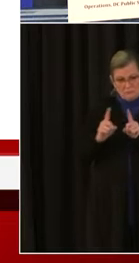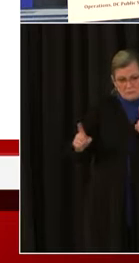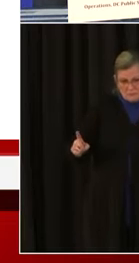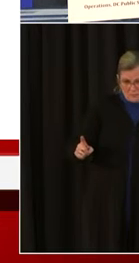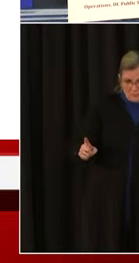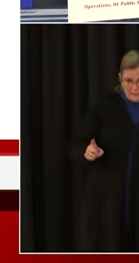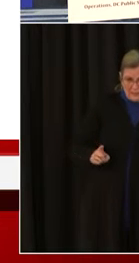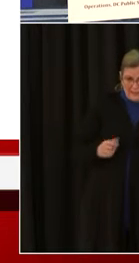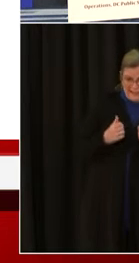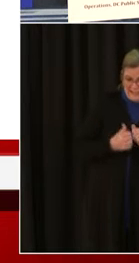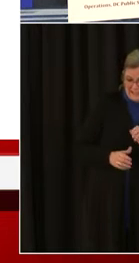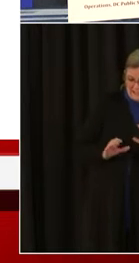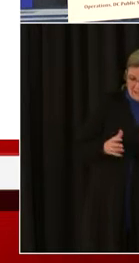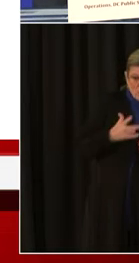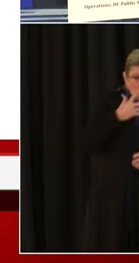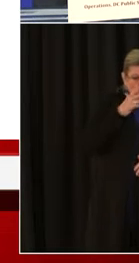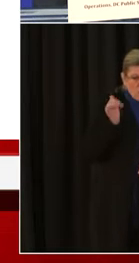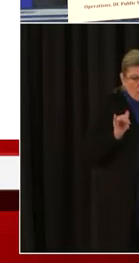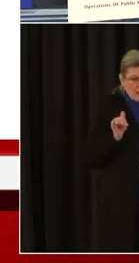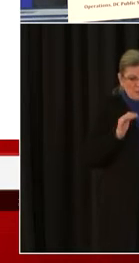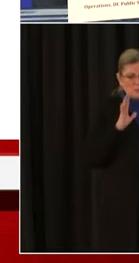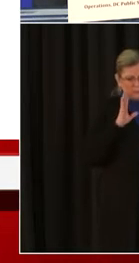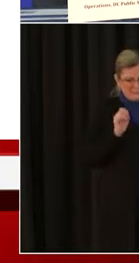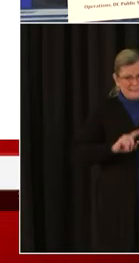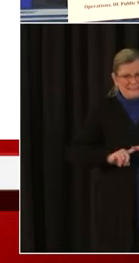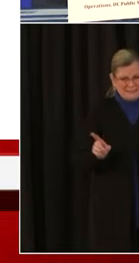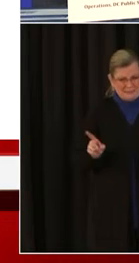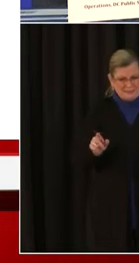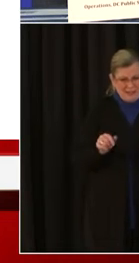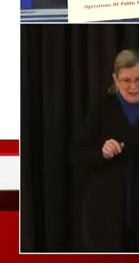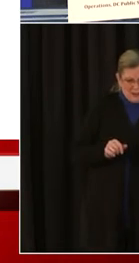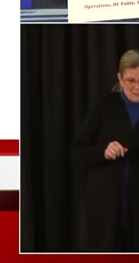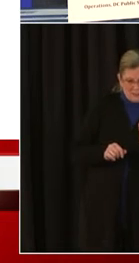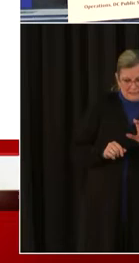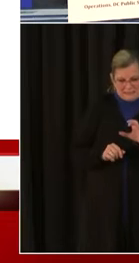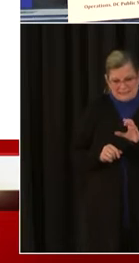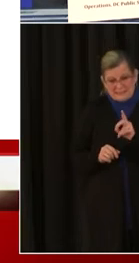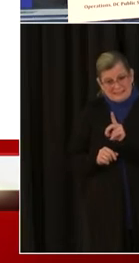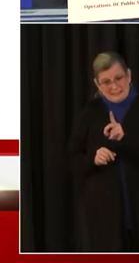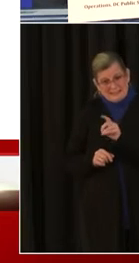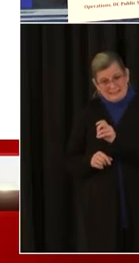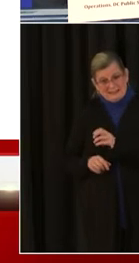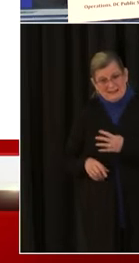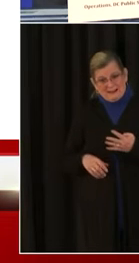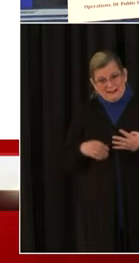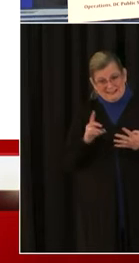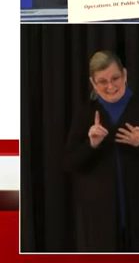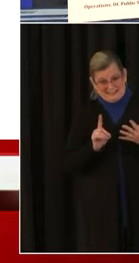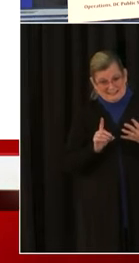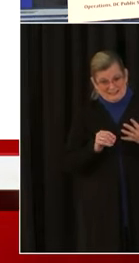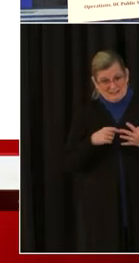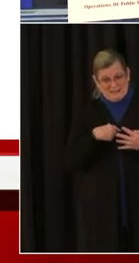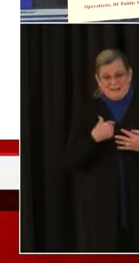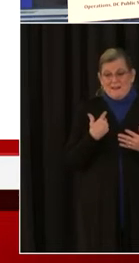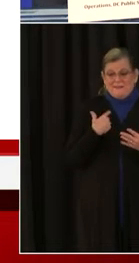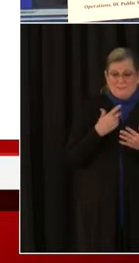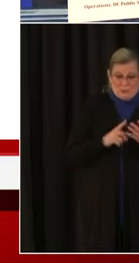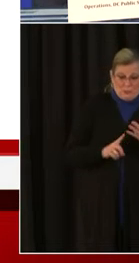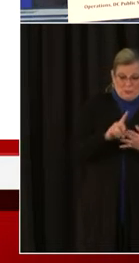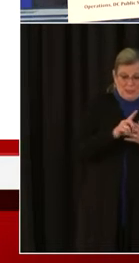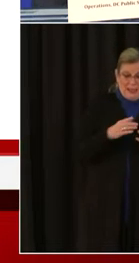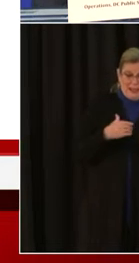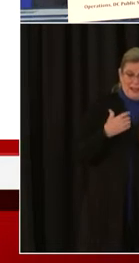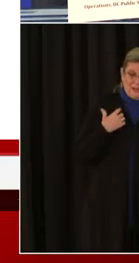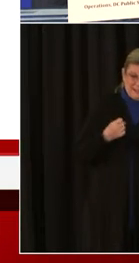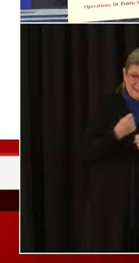different. We've got a really dynamic environment in our schools, but we've now incorporated some health and safety guidelines in that. So you'll